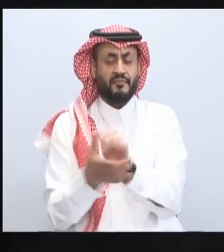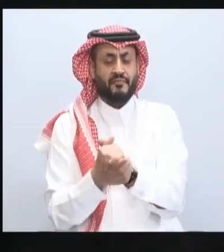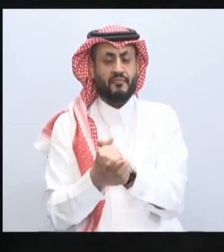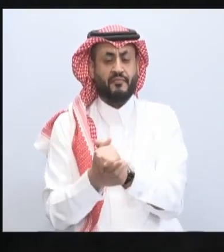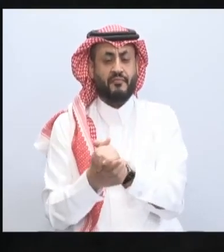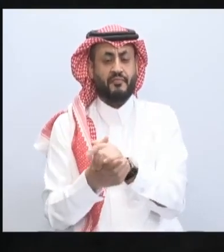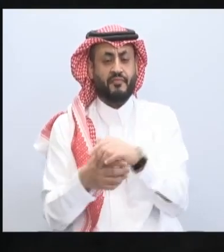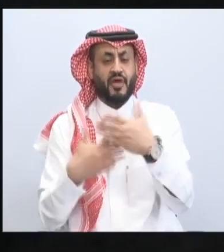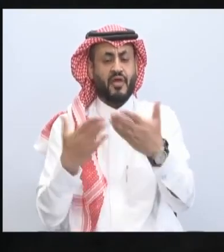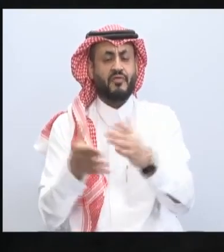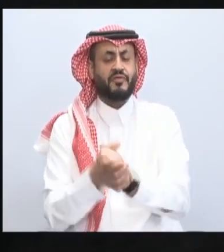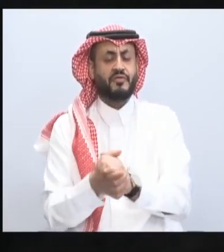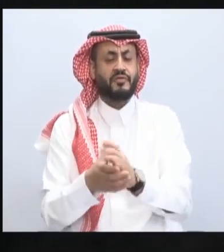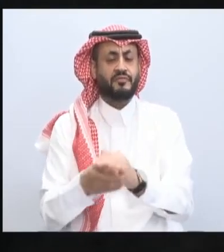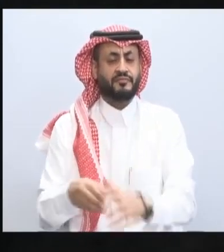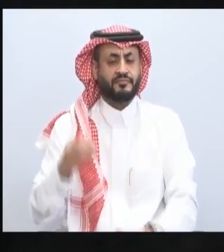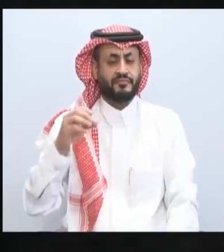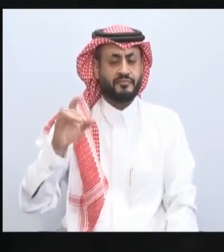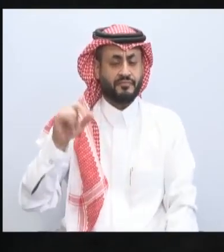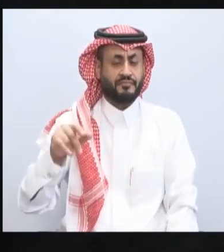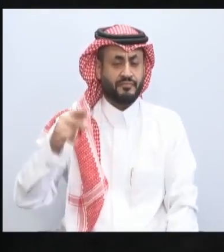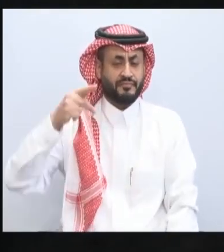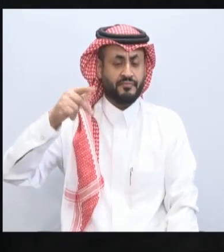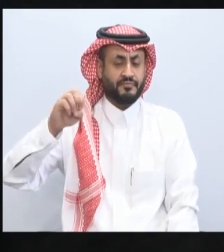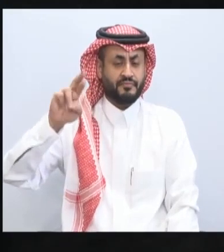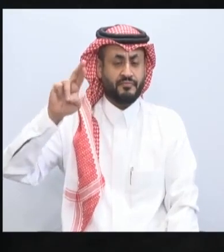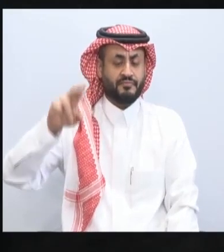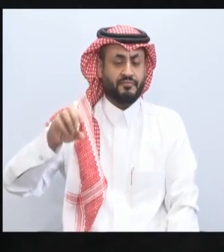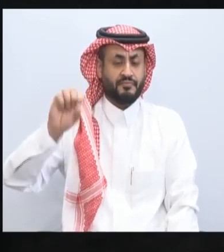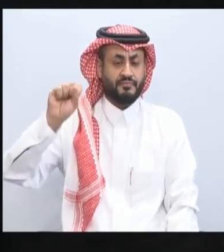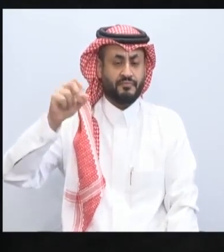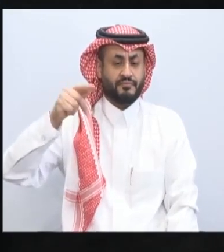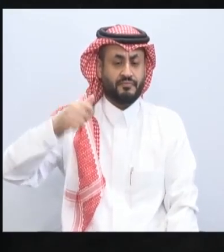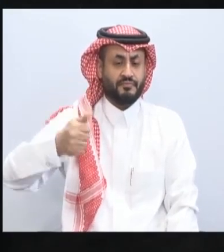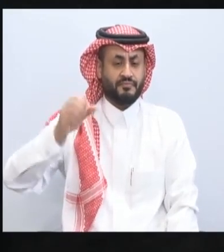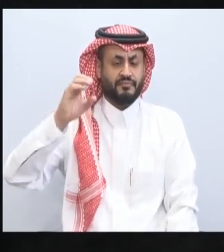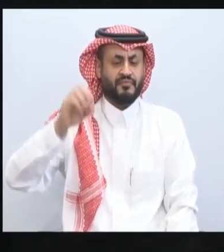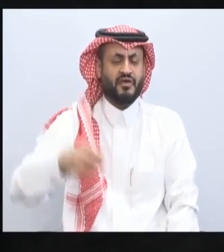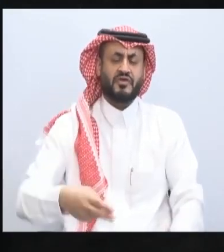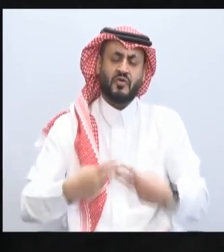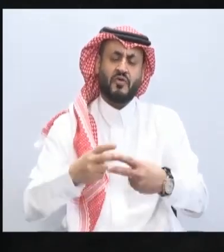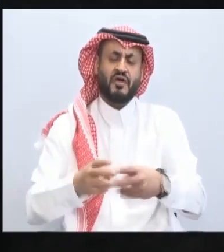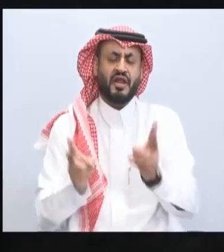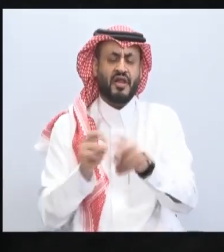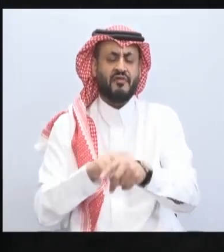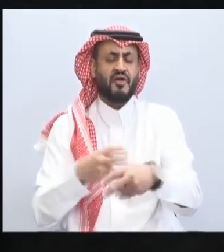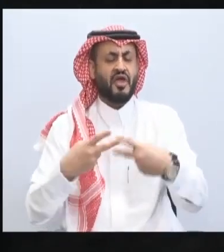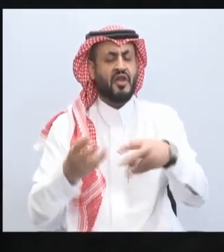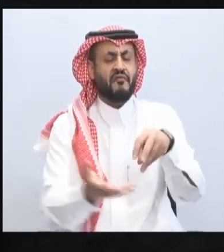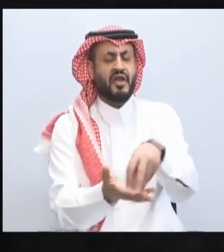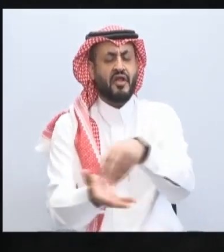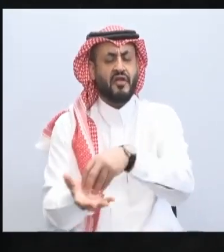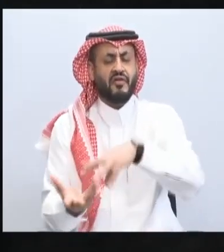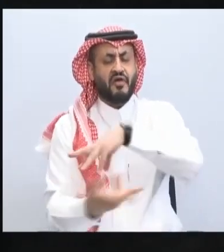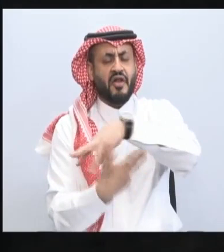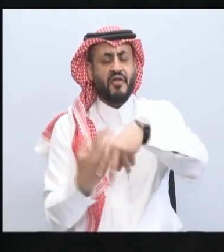what we call cyberspace. Now, this is something that is easy. You can easily contact anyone in any place around the world, but